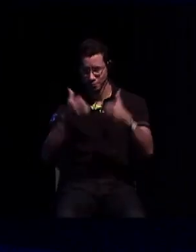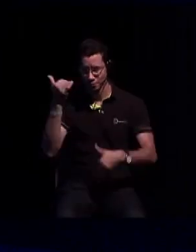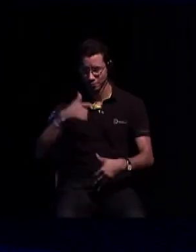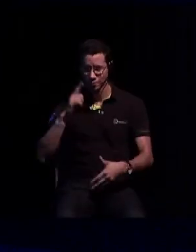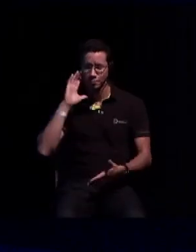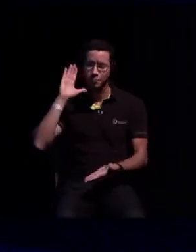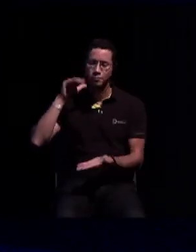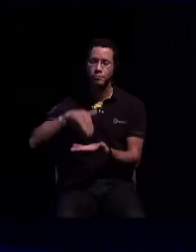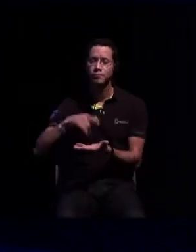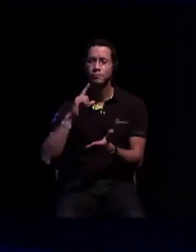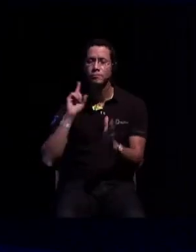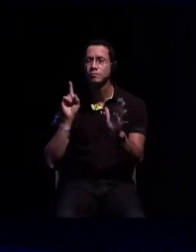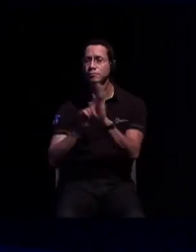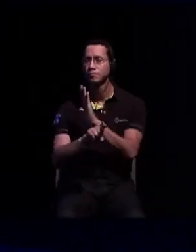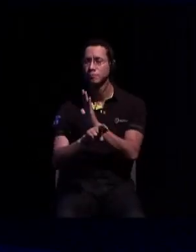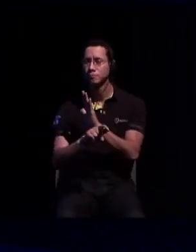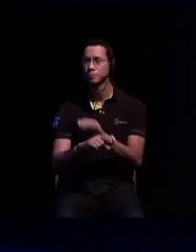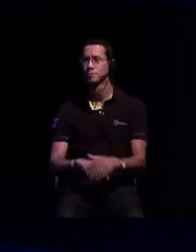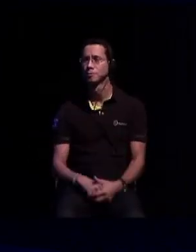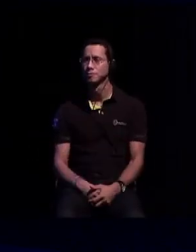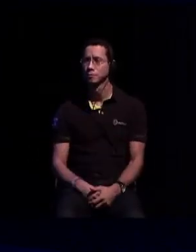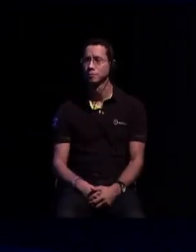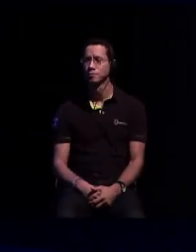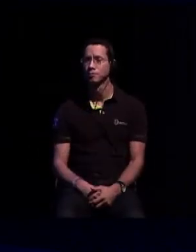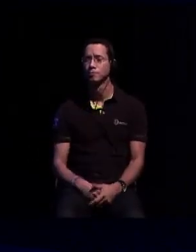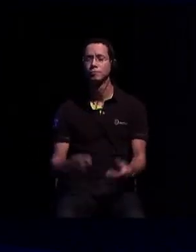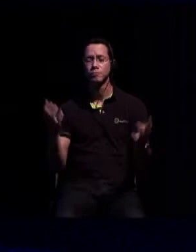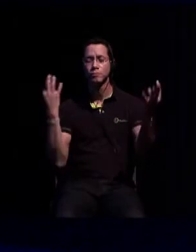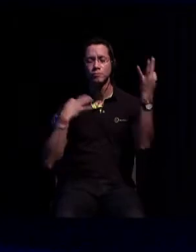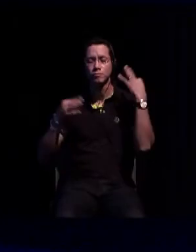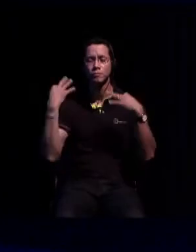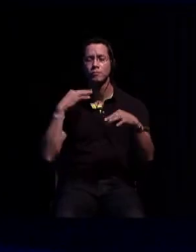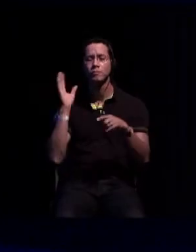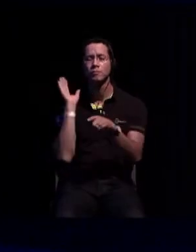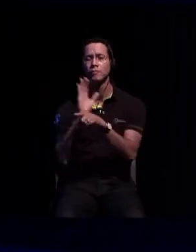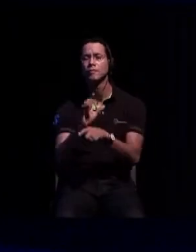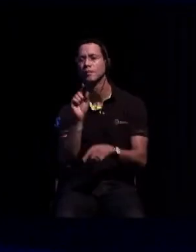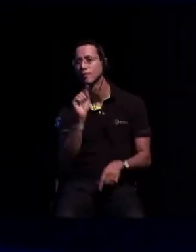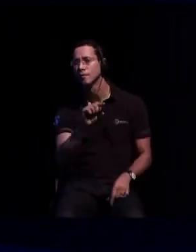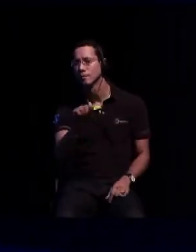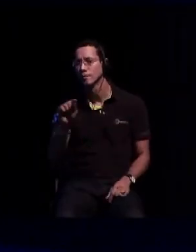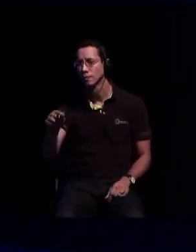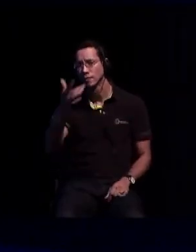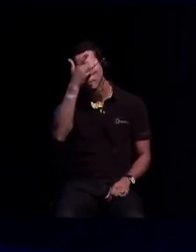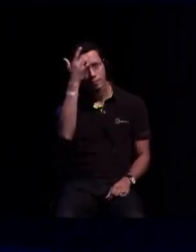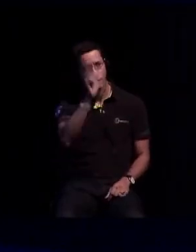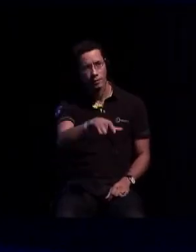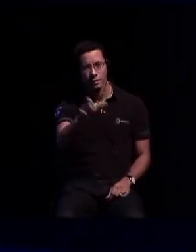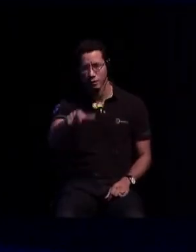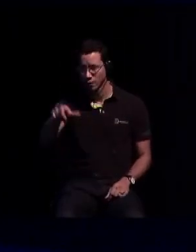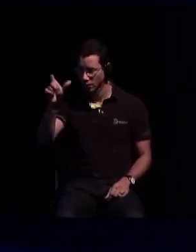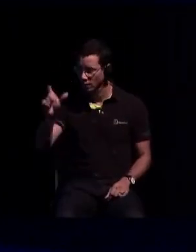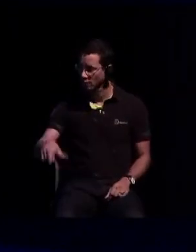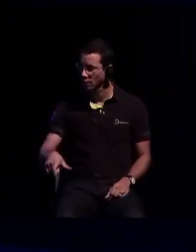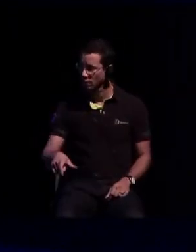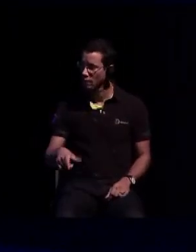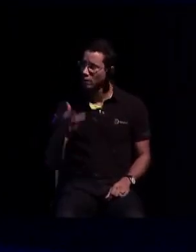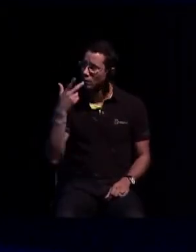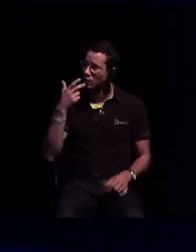does tourism serve? Frantz Fanon said in his critique of colonization and the work